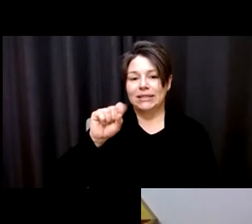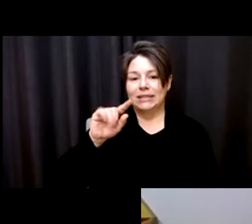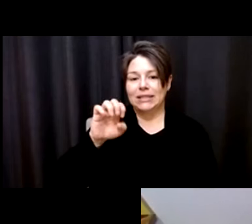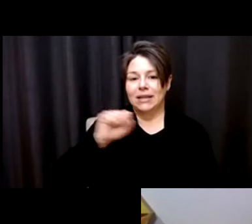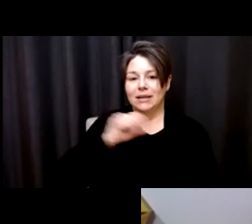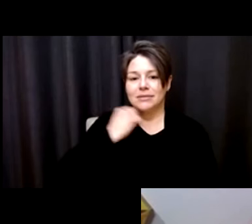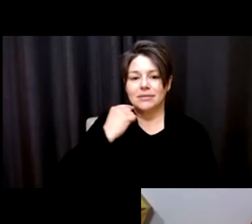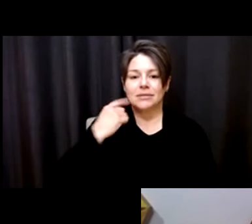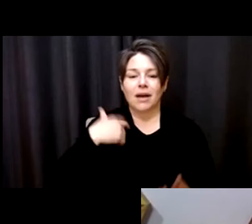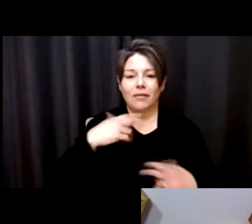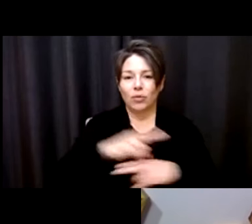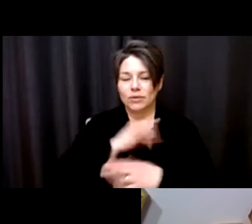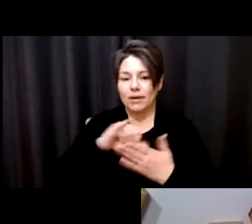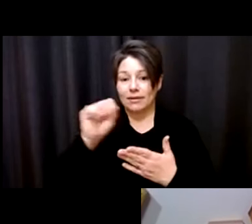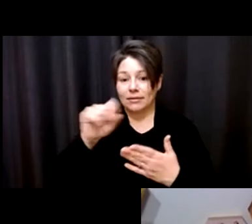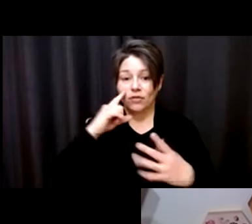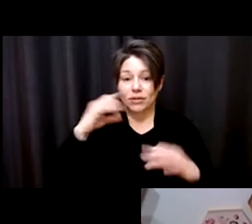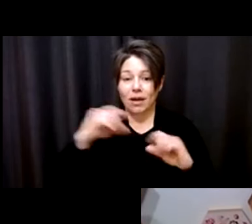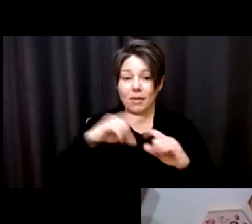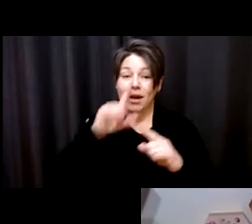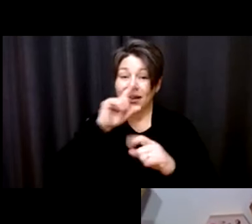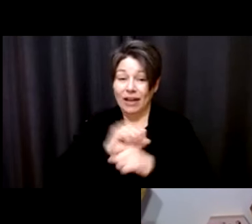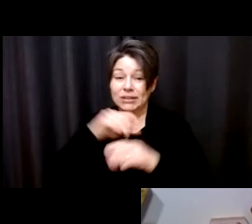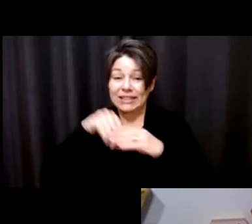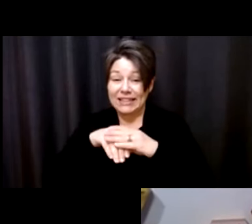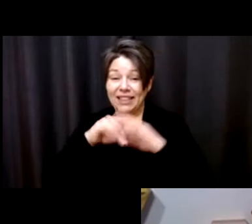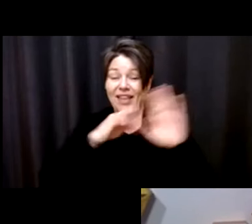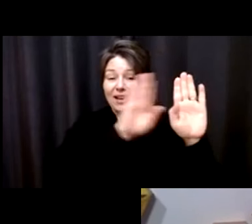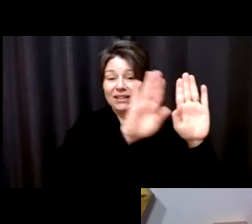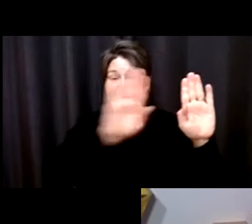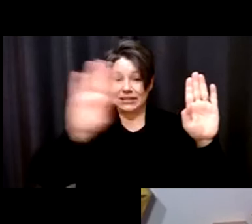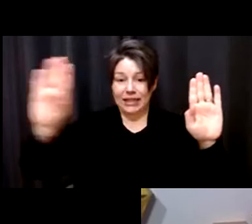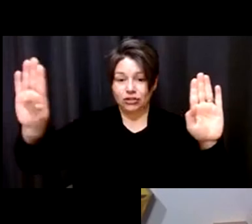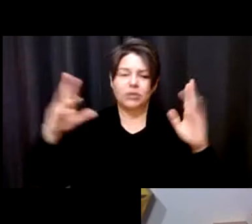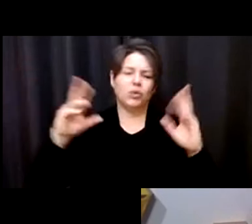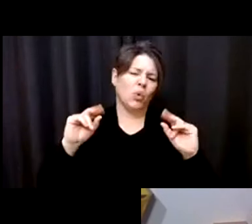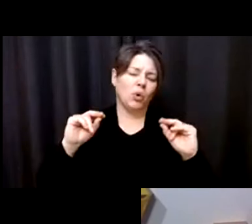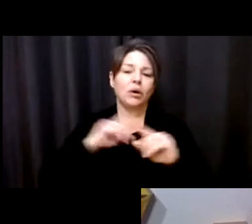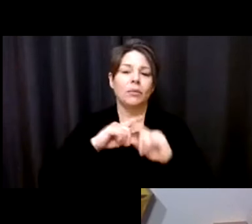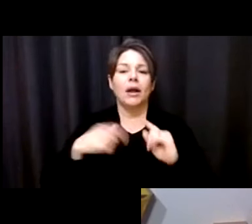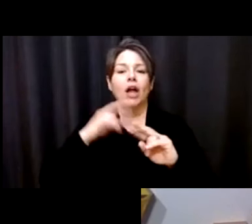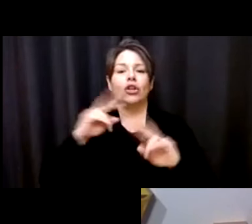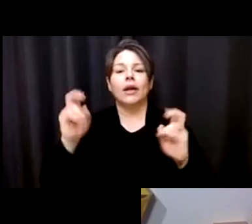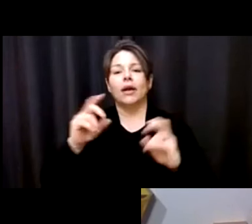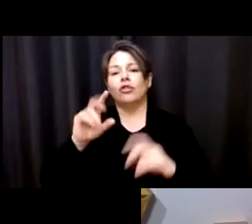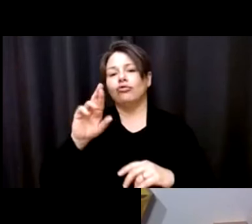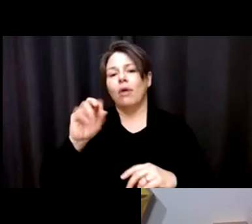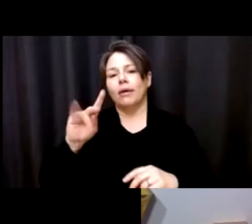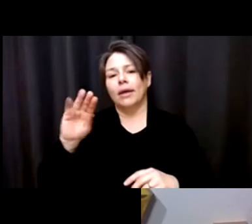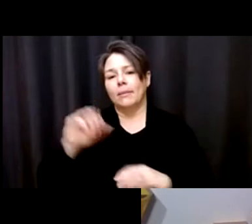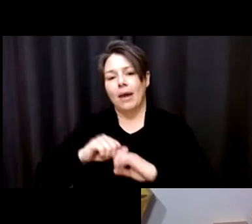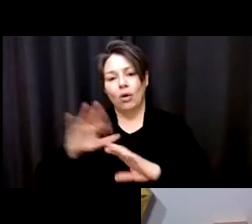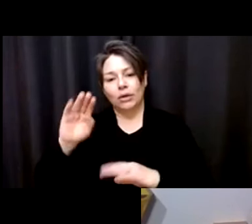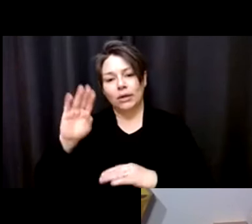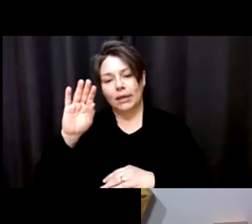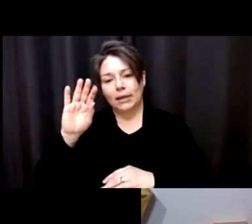but not necessarily in the installation. Mm-hmm. So I'm looking at Rocky Mountain Beard Tongue, and I know